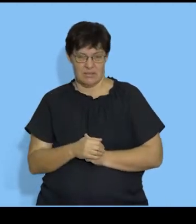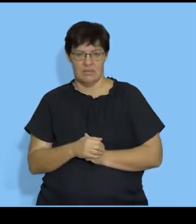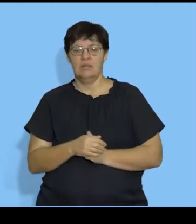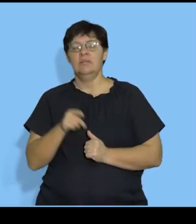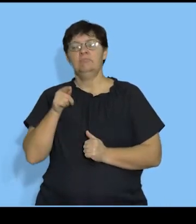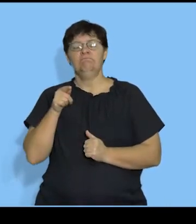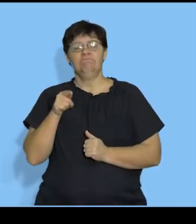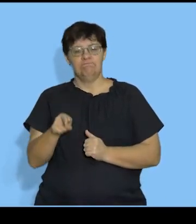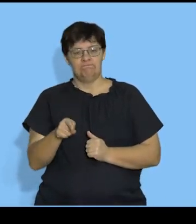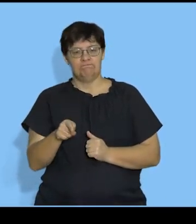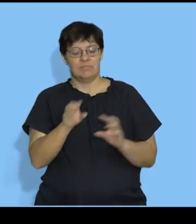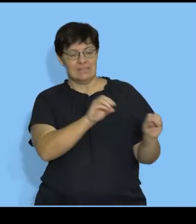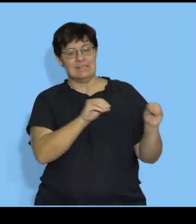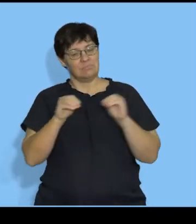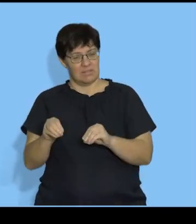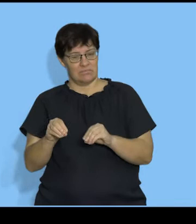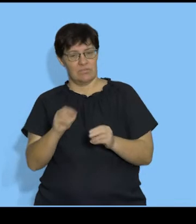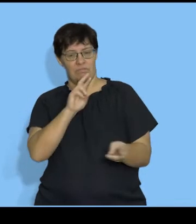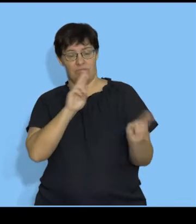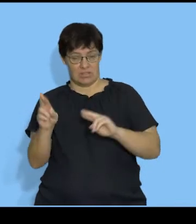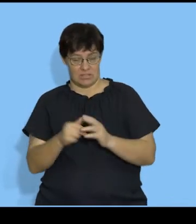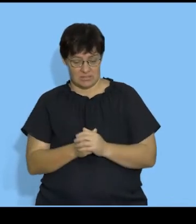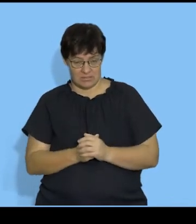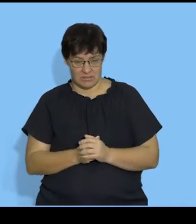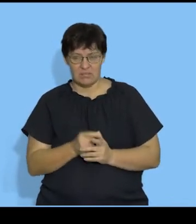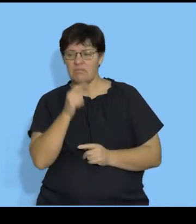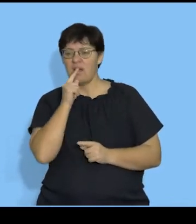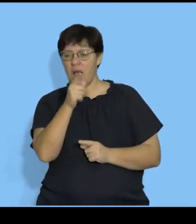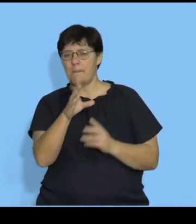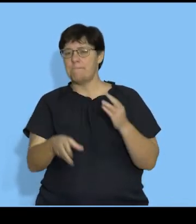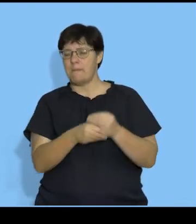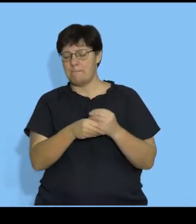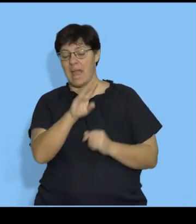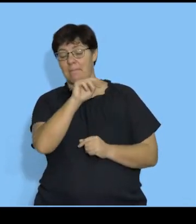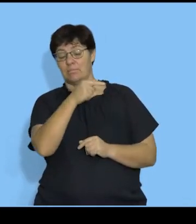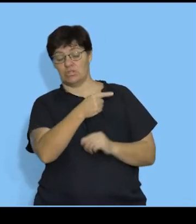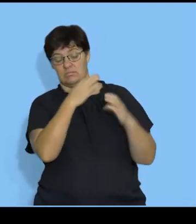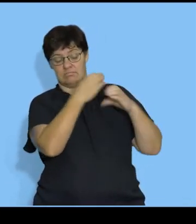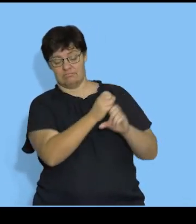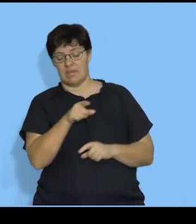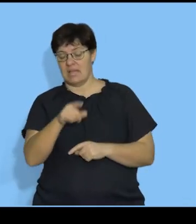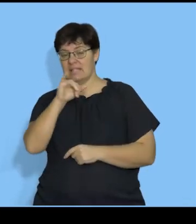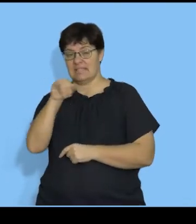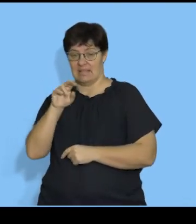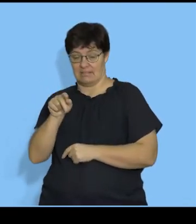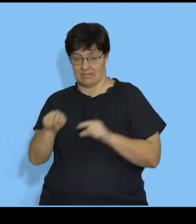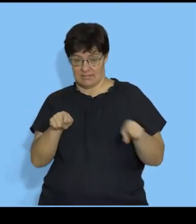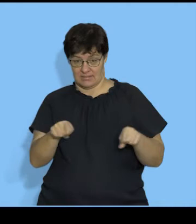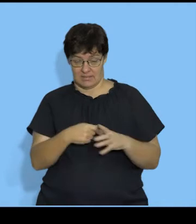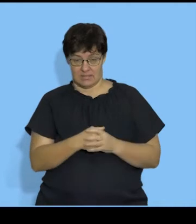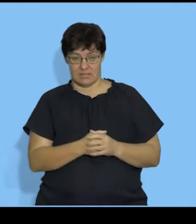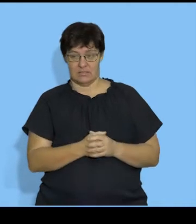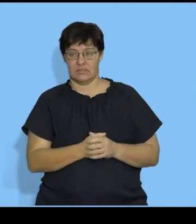are displacement reactions. So our comparison is confined to magnesium and zinc. So we are saying that magnesium